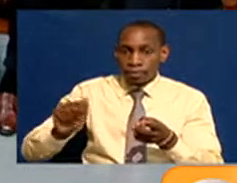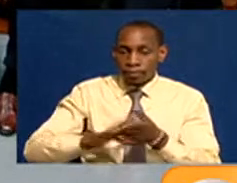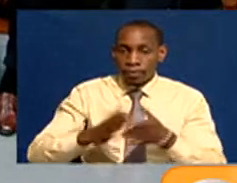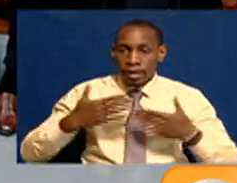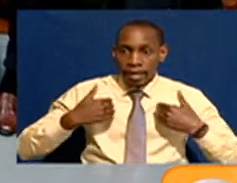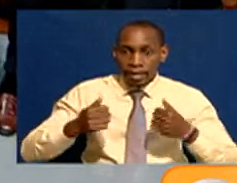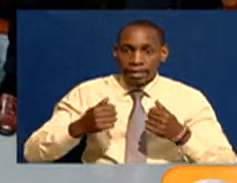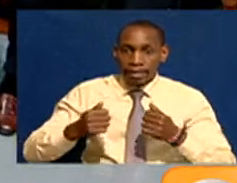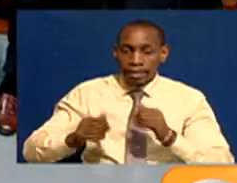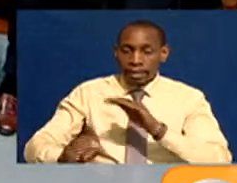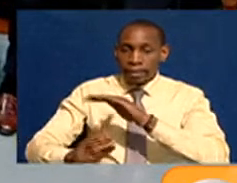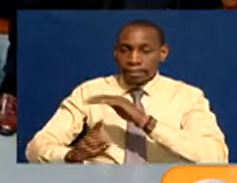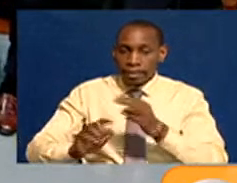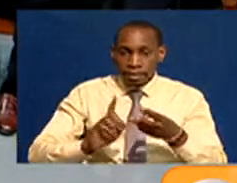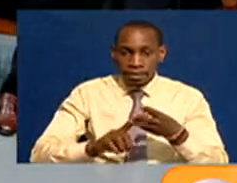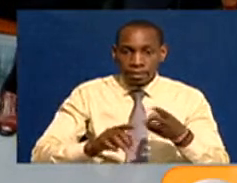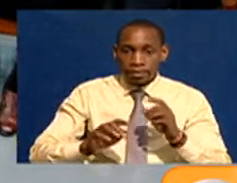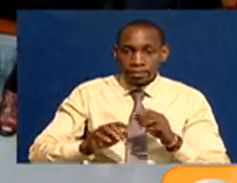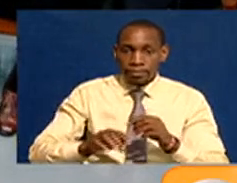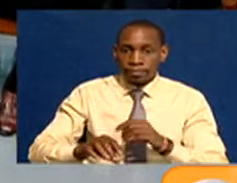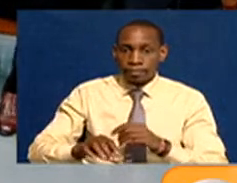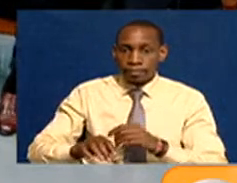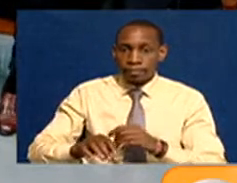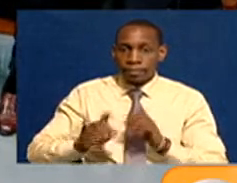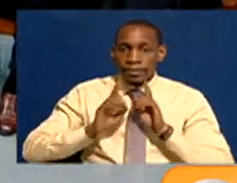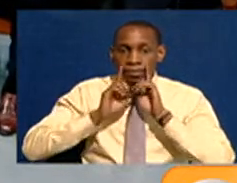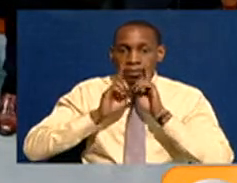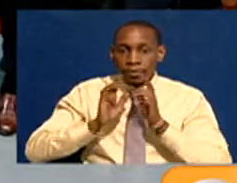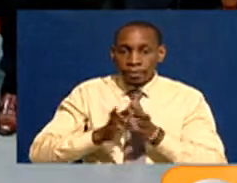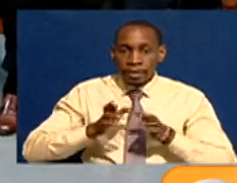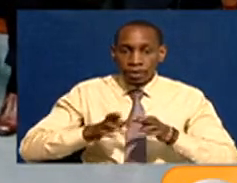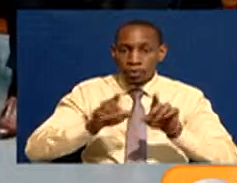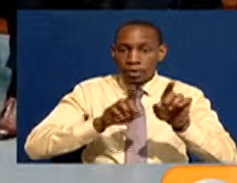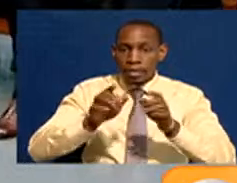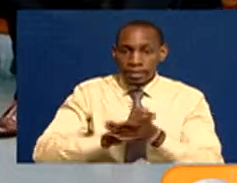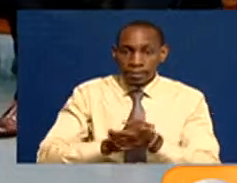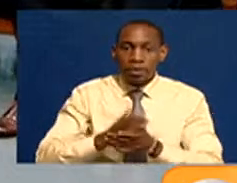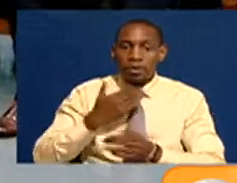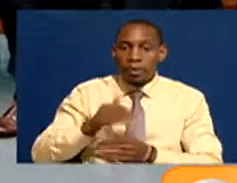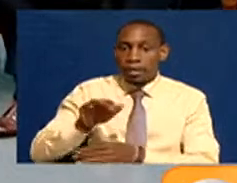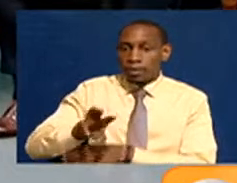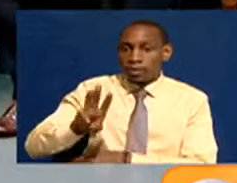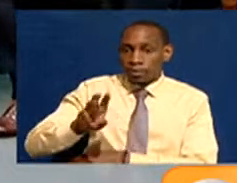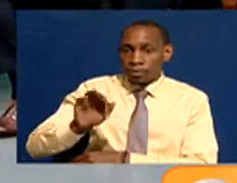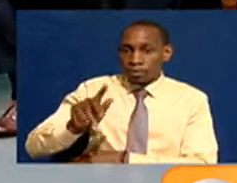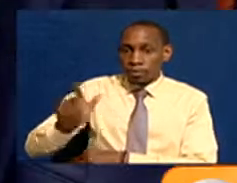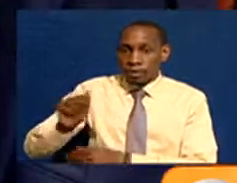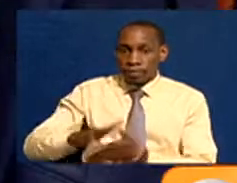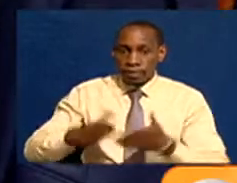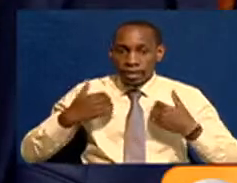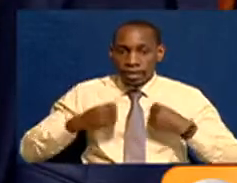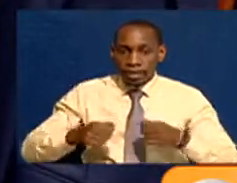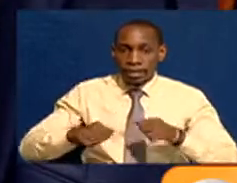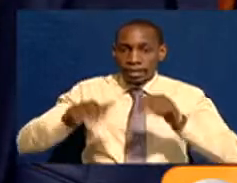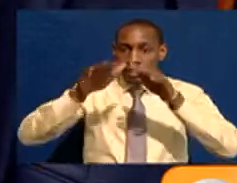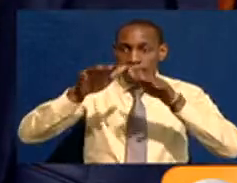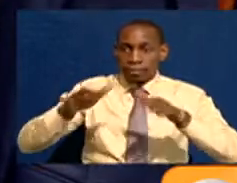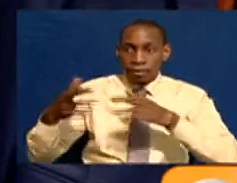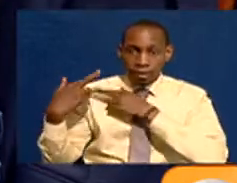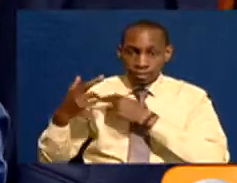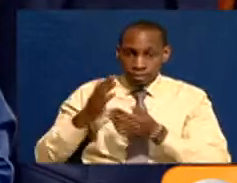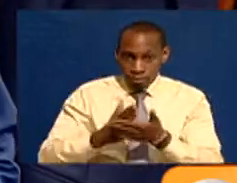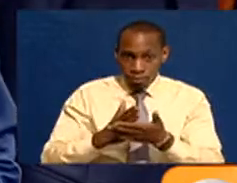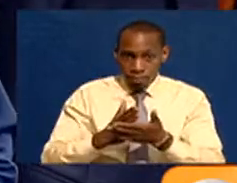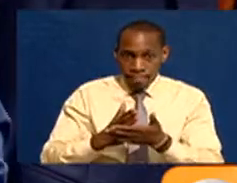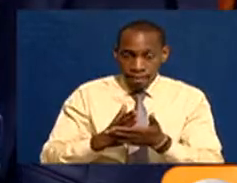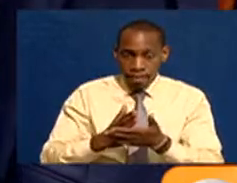health docket, and Kipchumba Murkomen, roads and transport. Nakhumicha, let me ask you this. Health is a devolved function, right? How